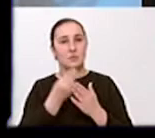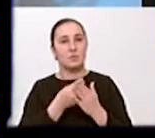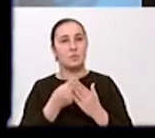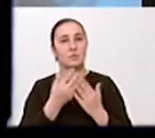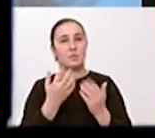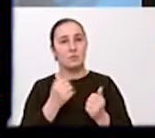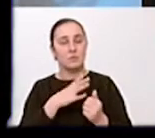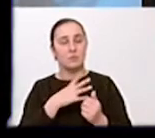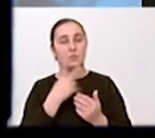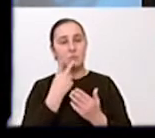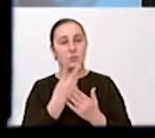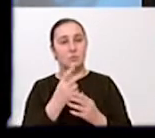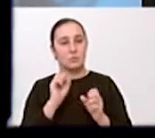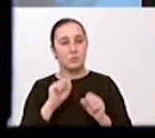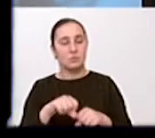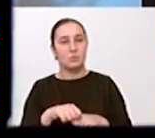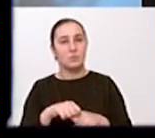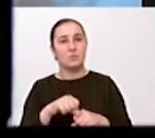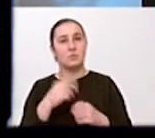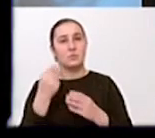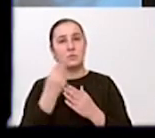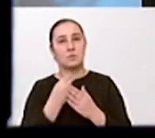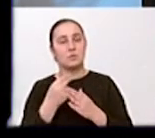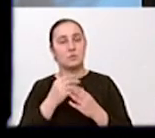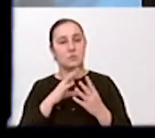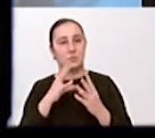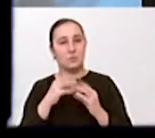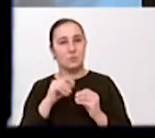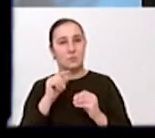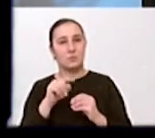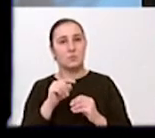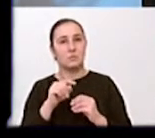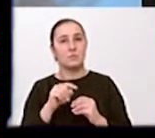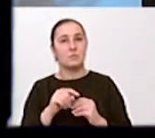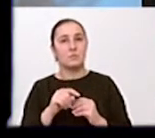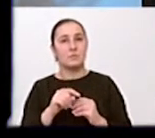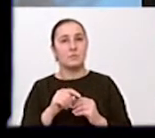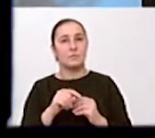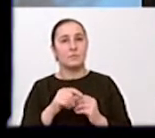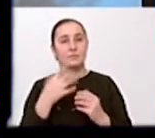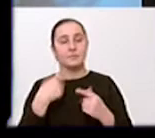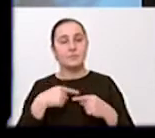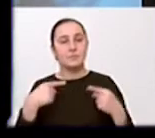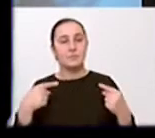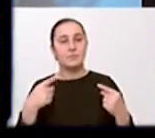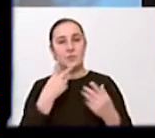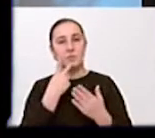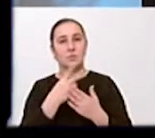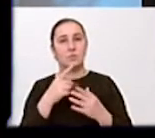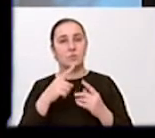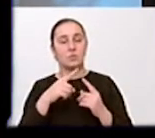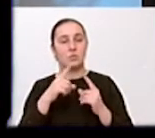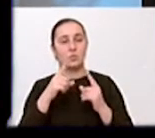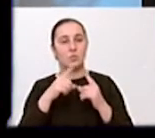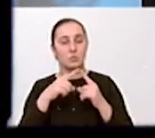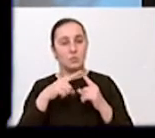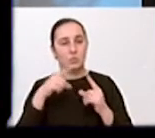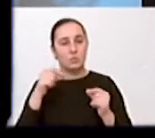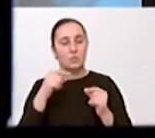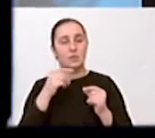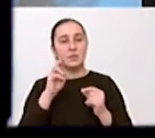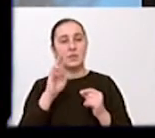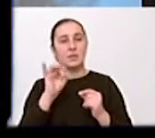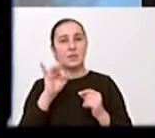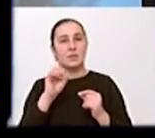oldik. Ko'rishingiz mumkin. Chizish jarayonida har xil ko'rinishda uchburchak yoki qirrali bo'lib